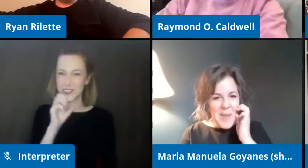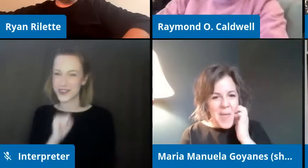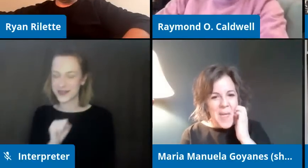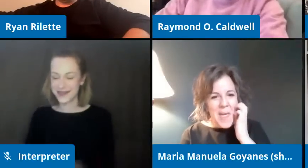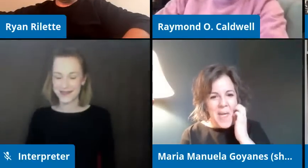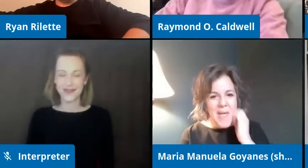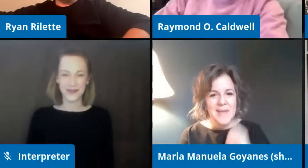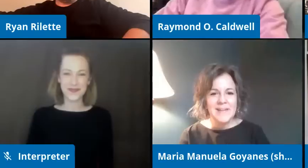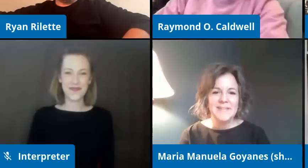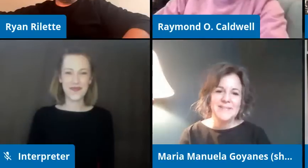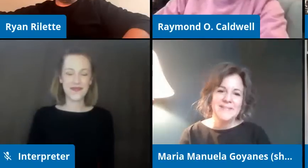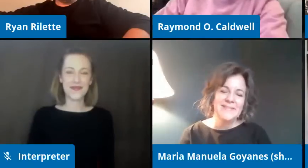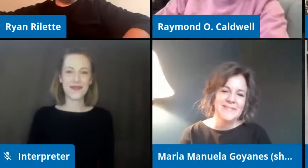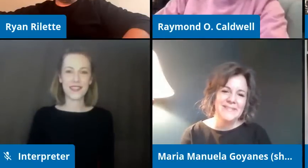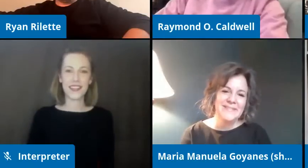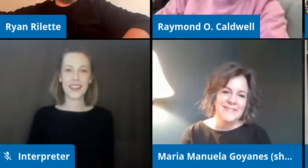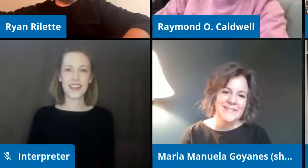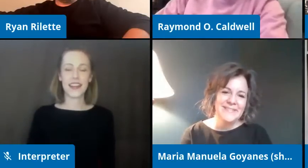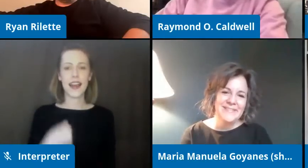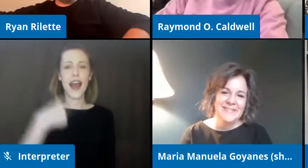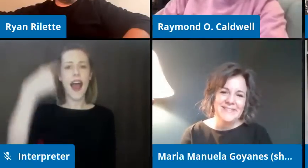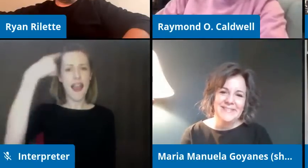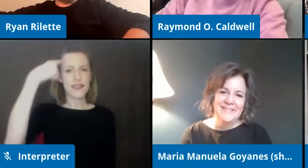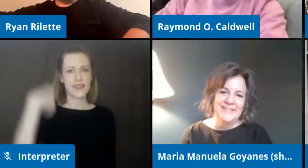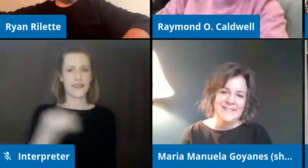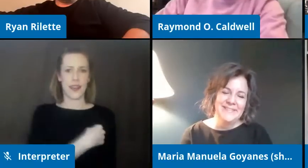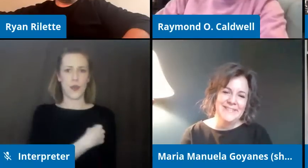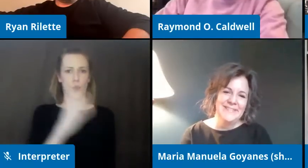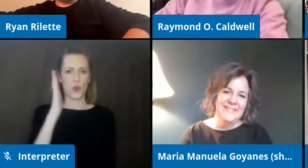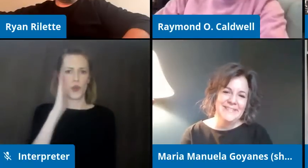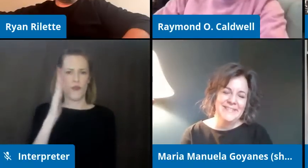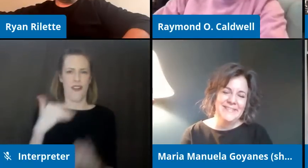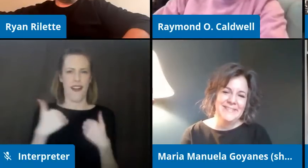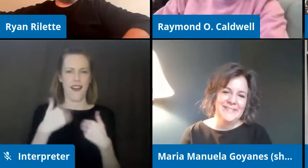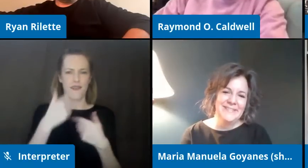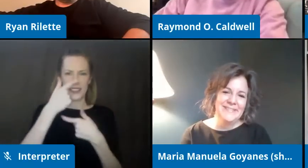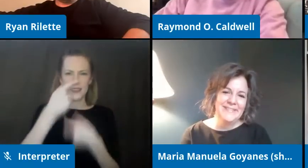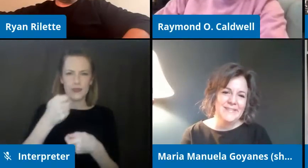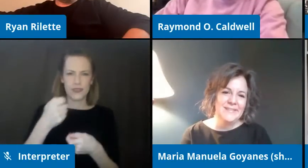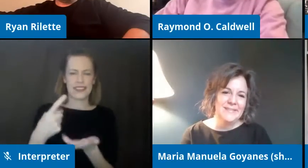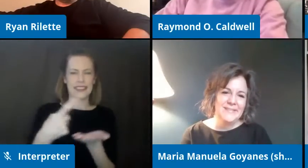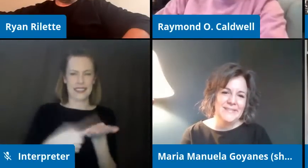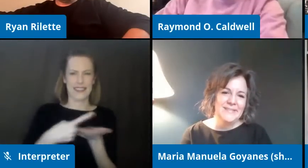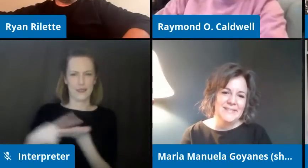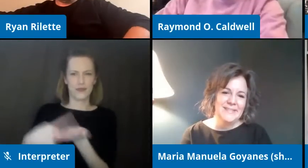and I think that we're going to have a really interesting discussion. I have